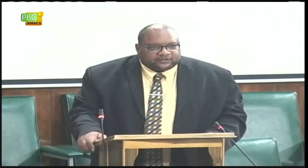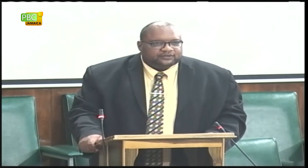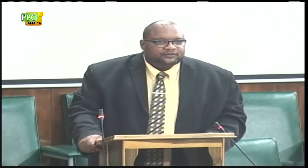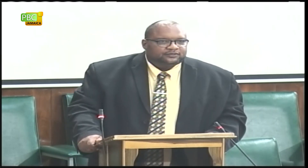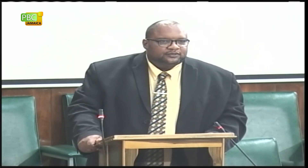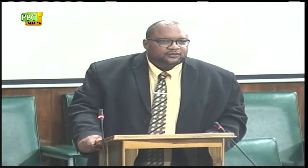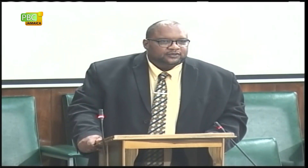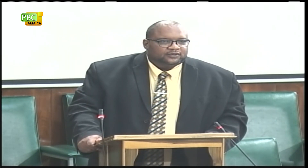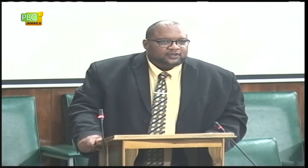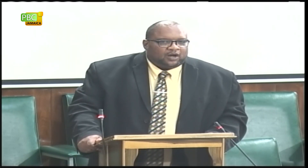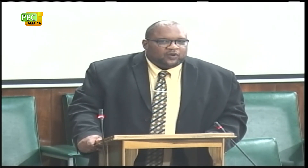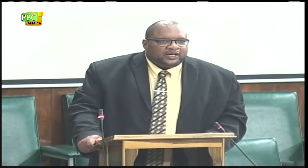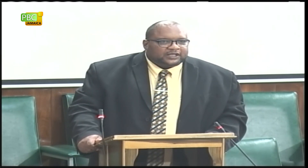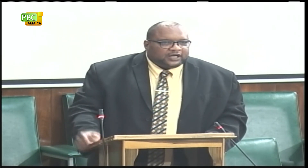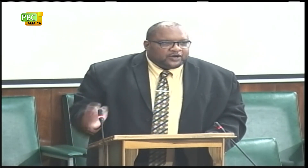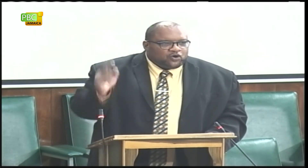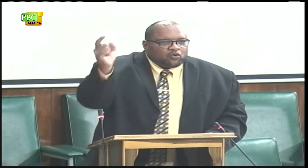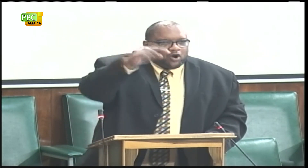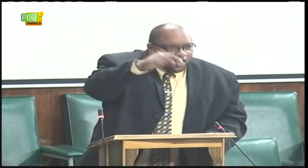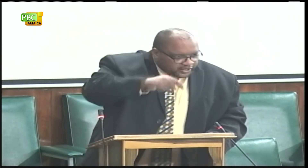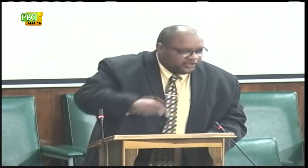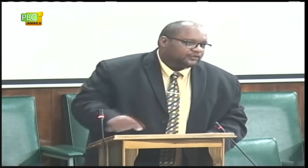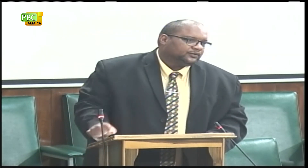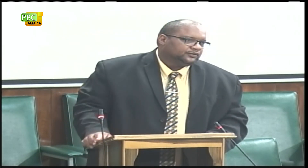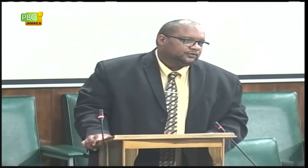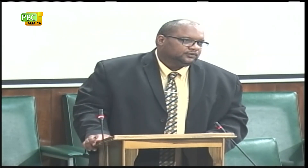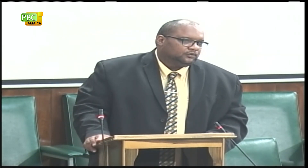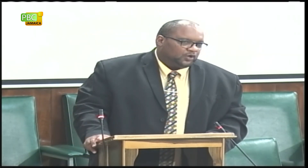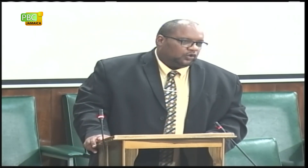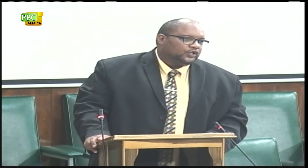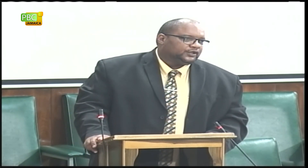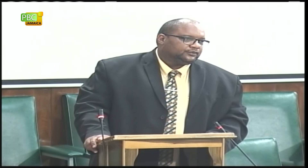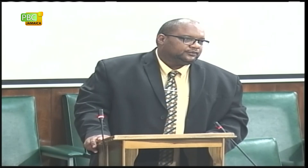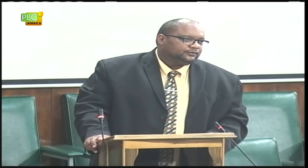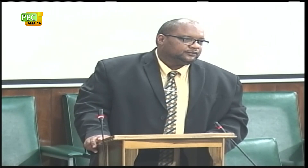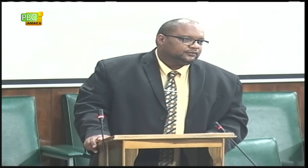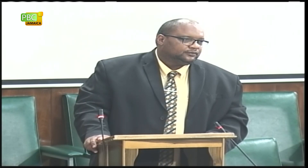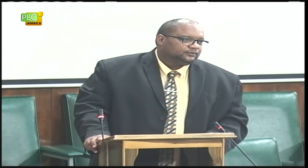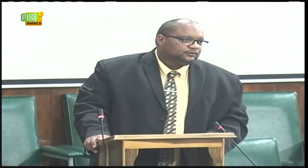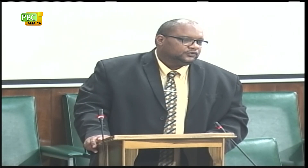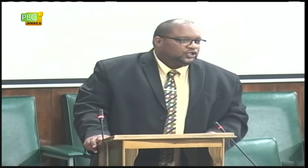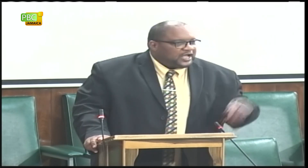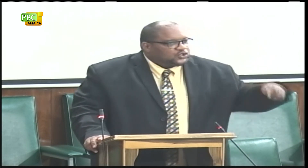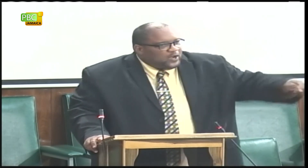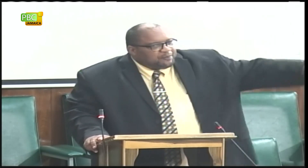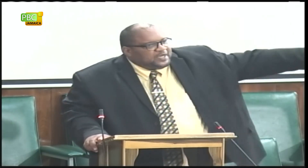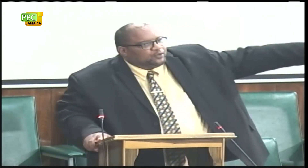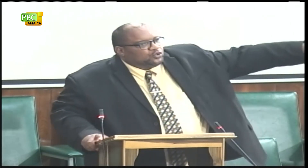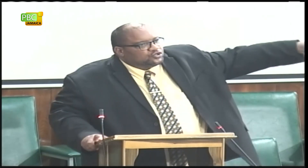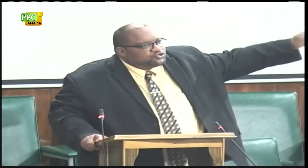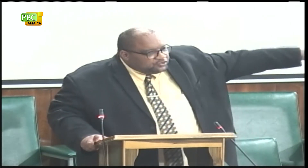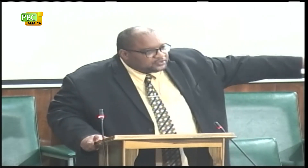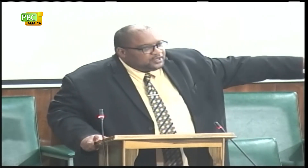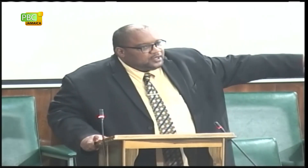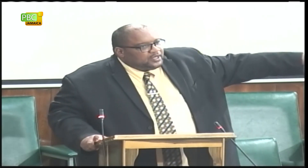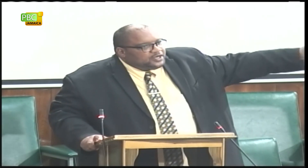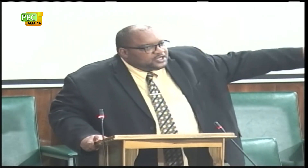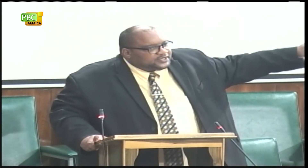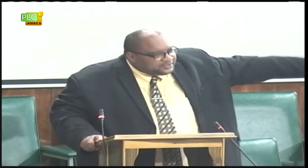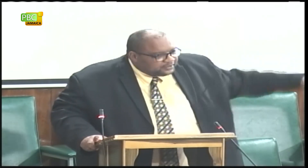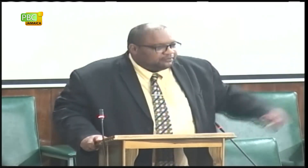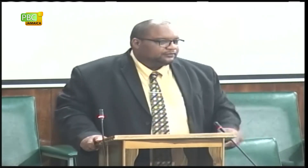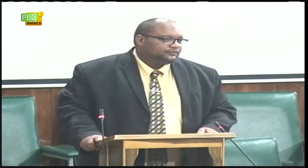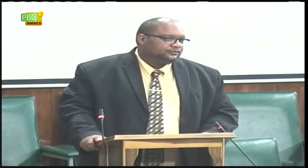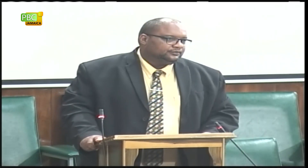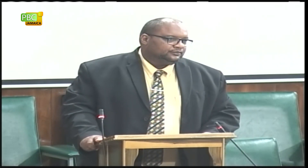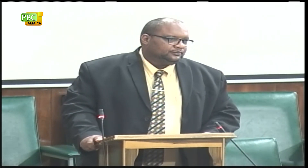date, and with little or no warning, we close it. So that's why people lose trust in the